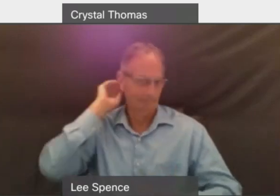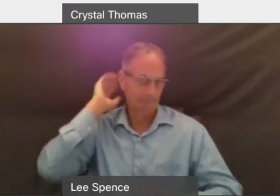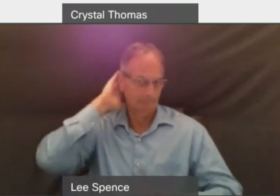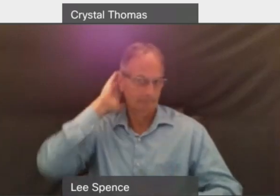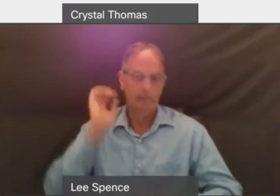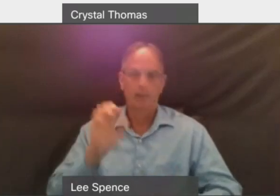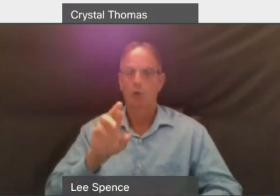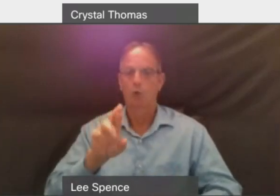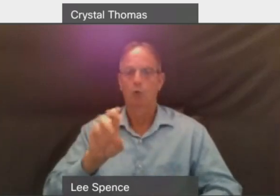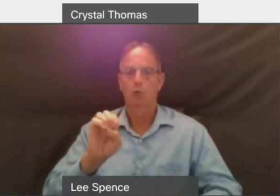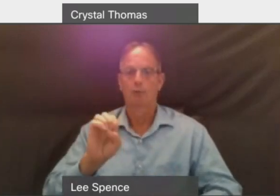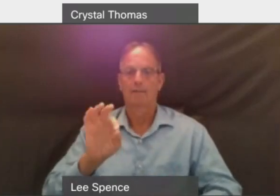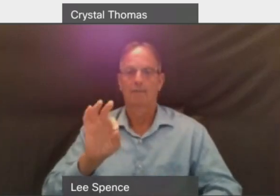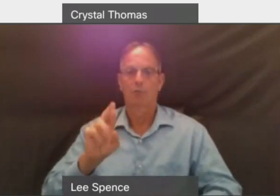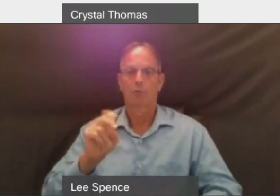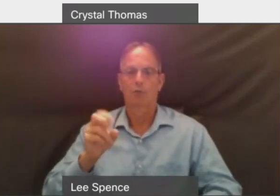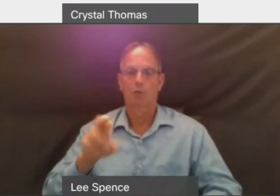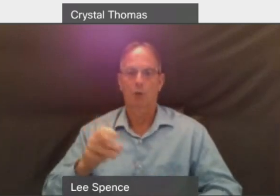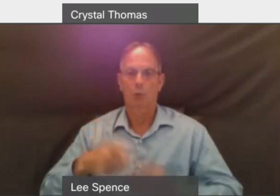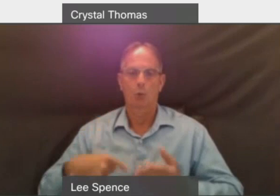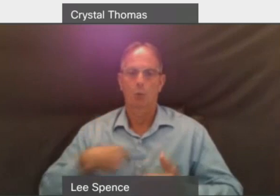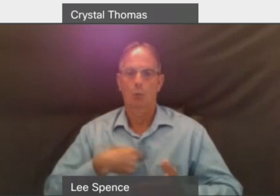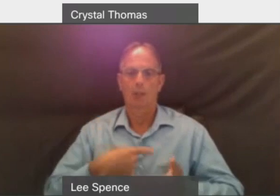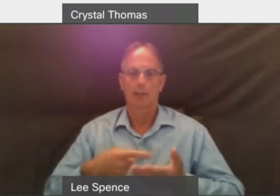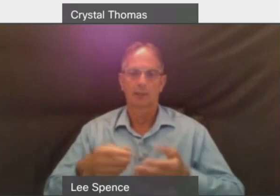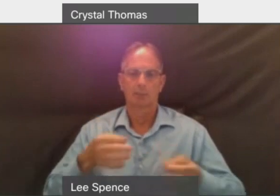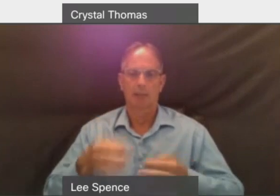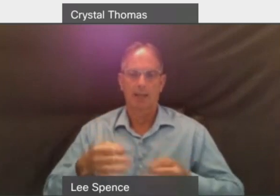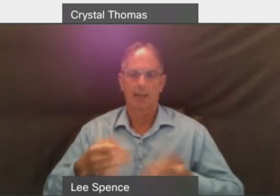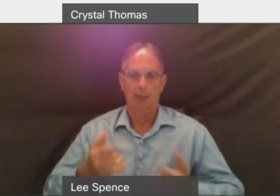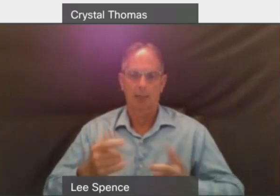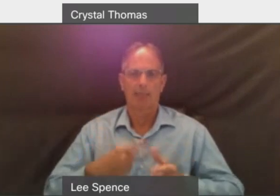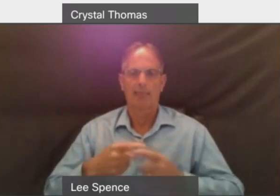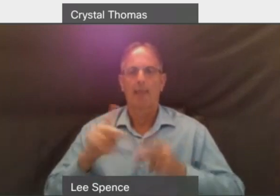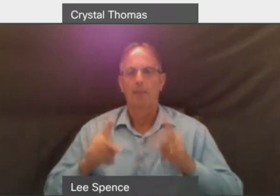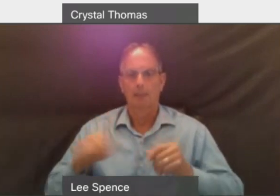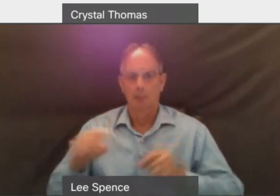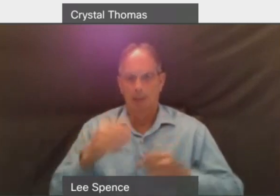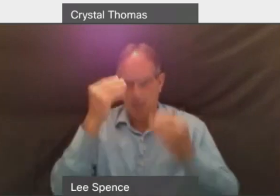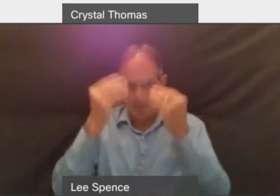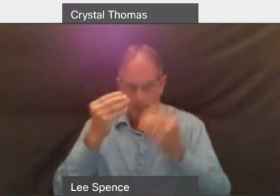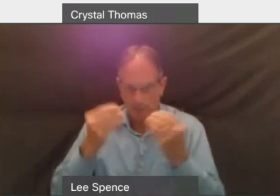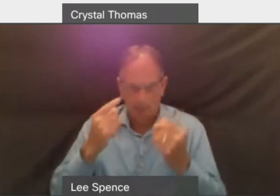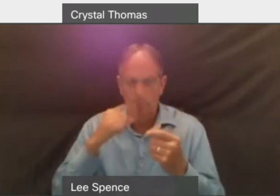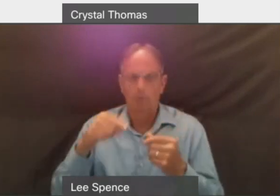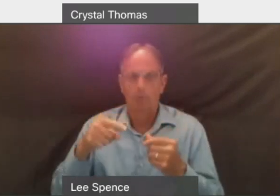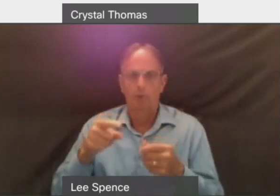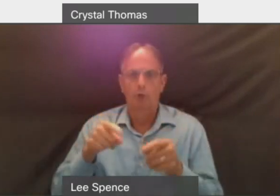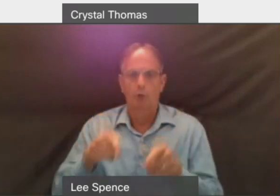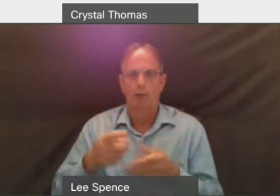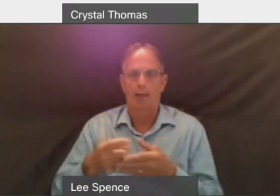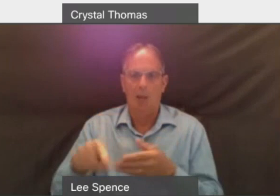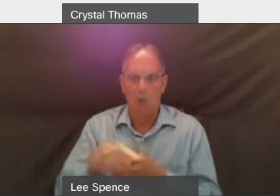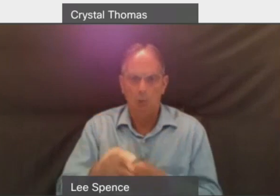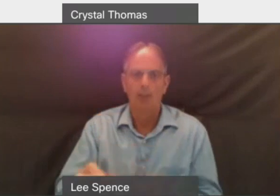over today. And people can, you know, think about all of this over the next week, give us